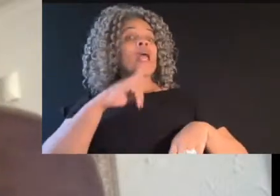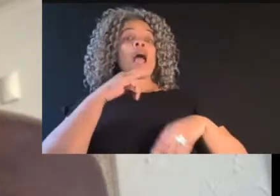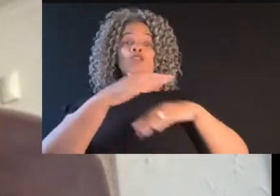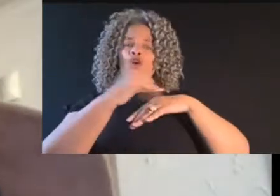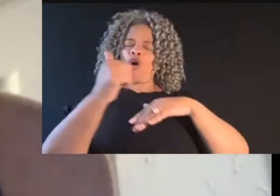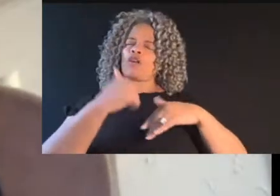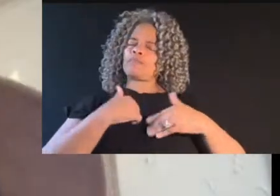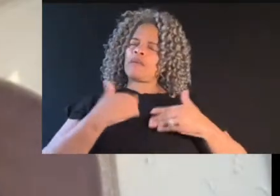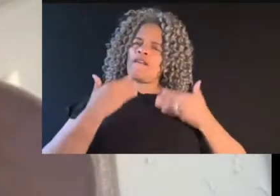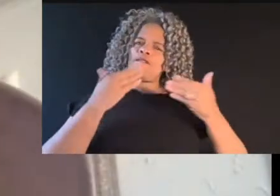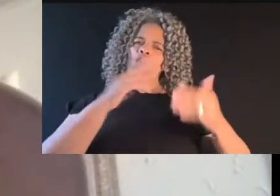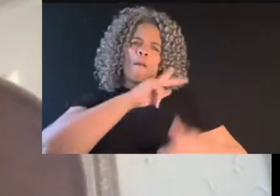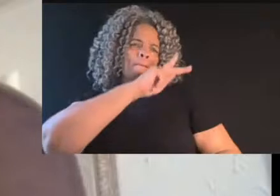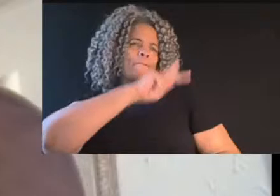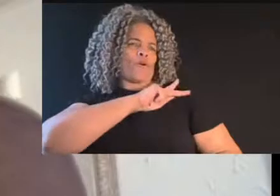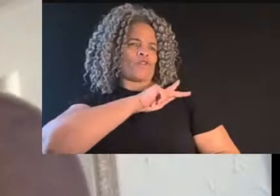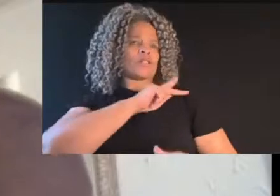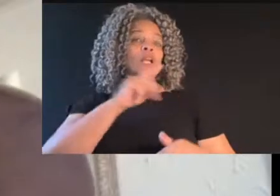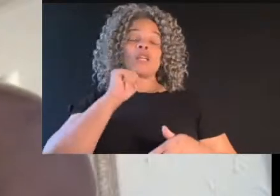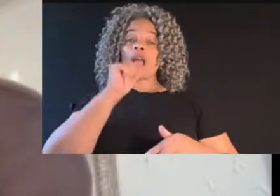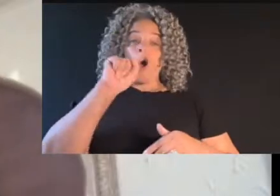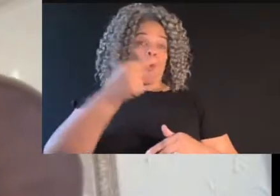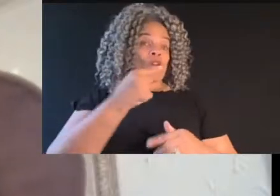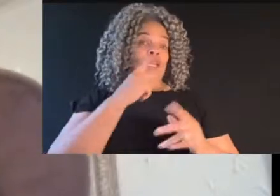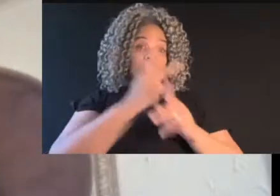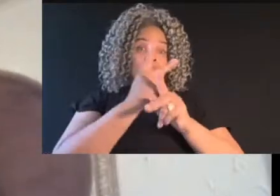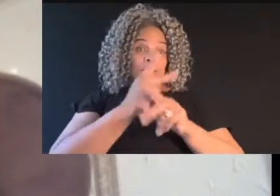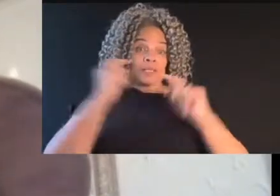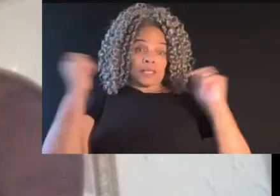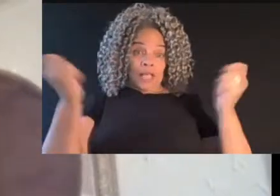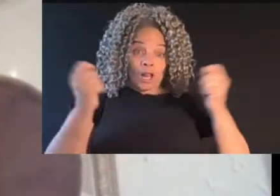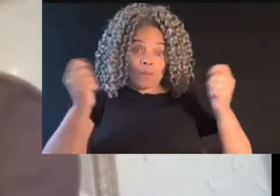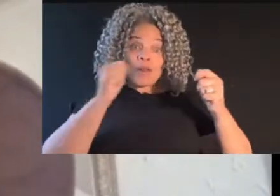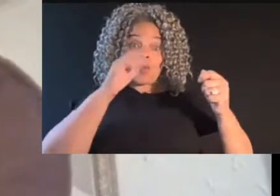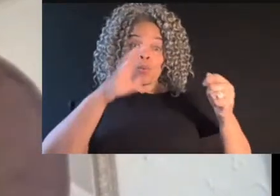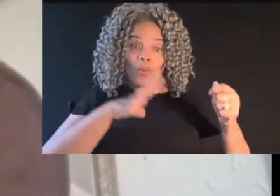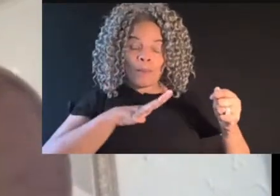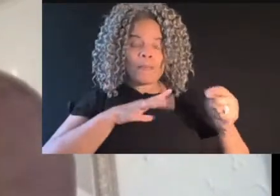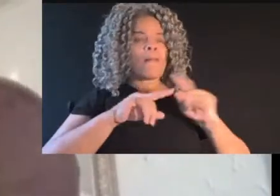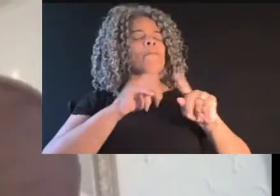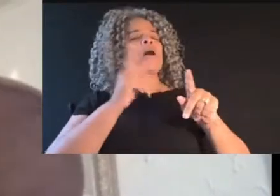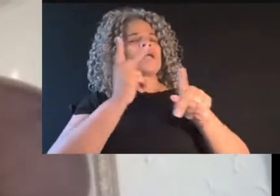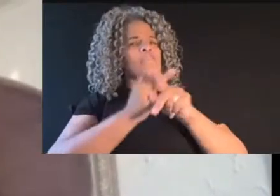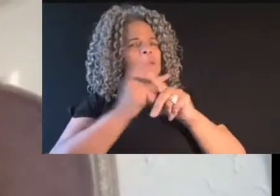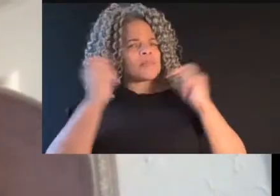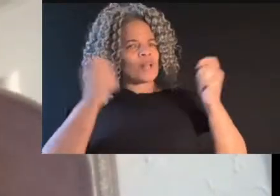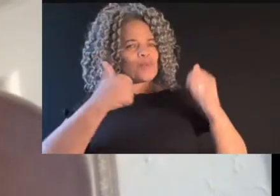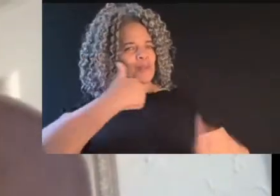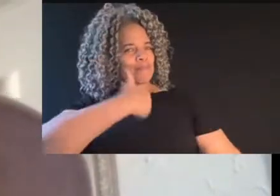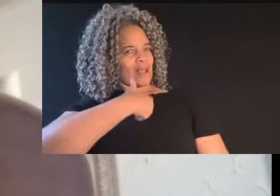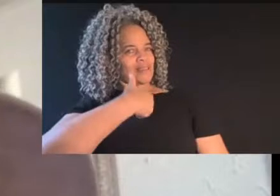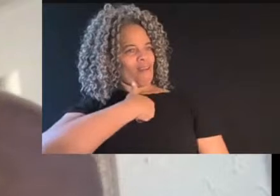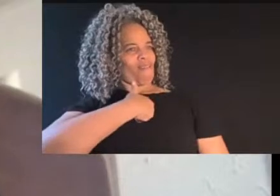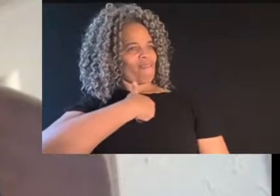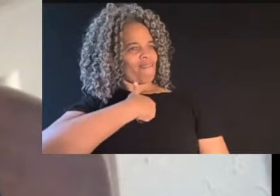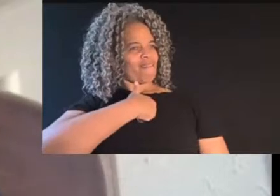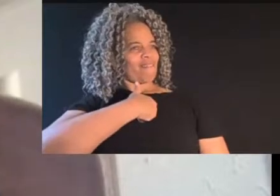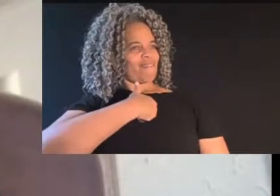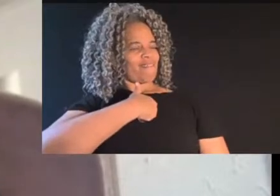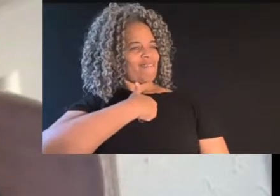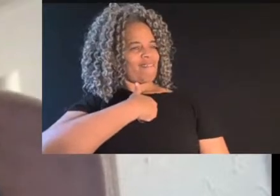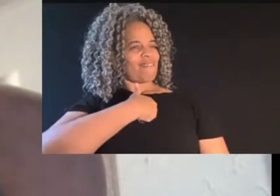forth personally to not only keep celebrating women, but to keep celebrating myself.